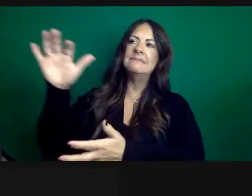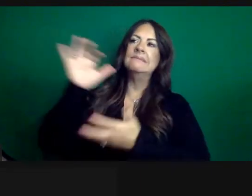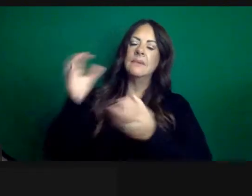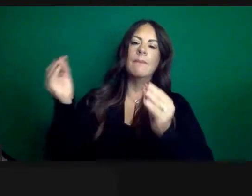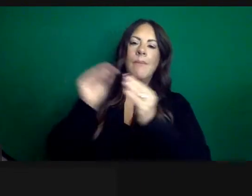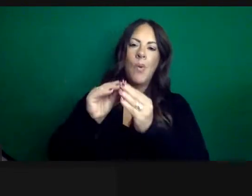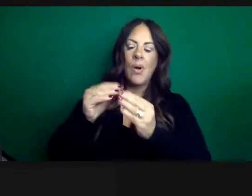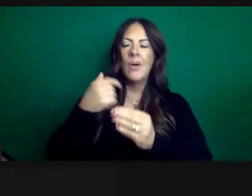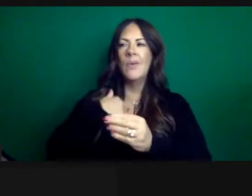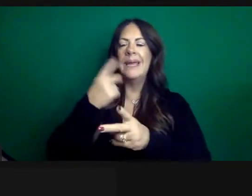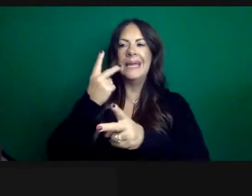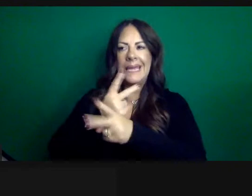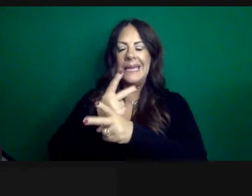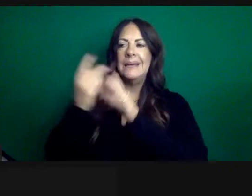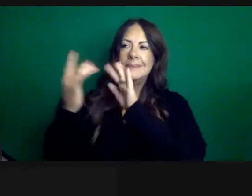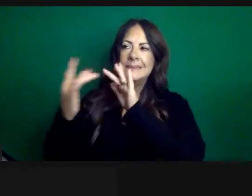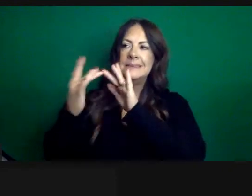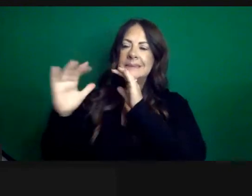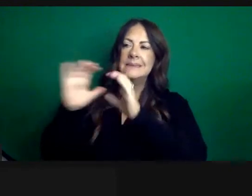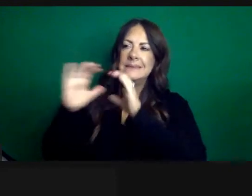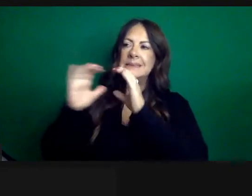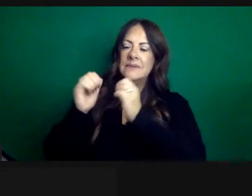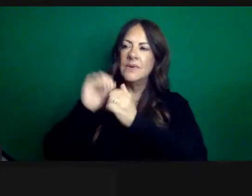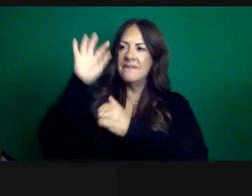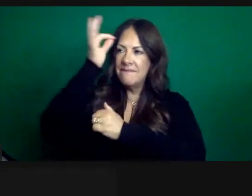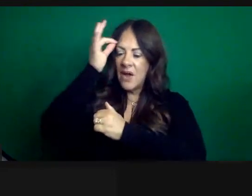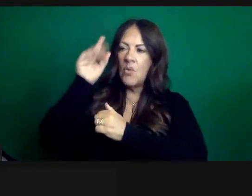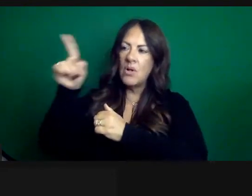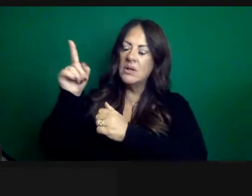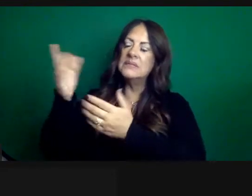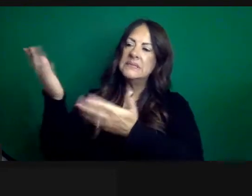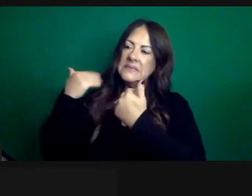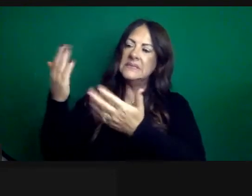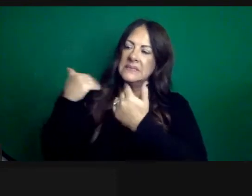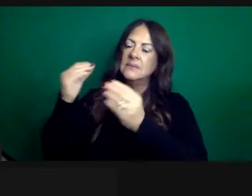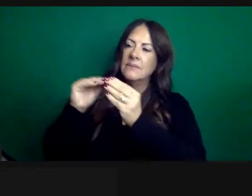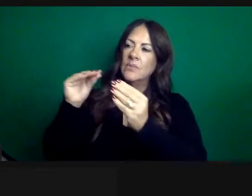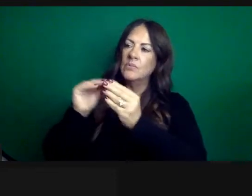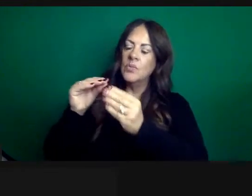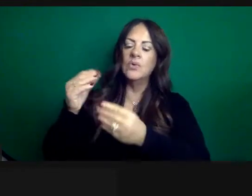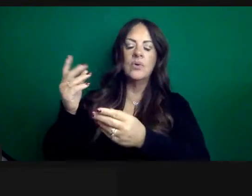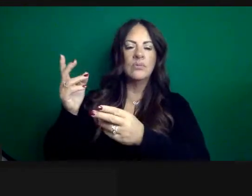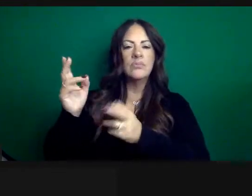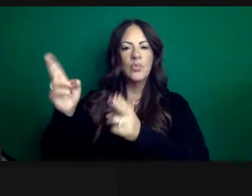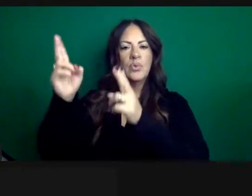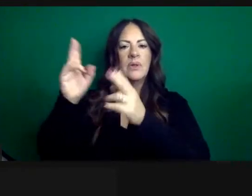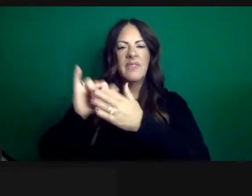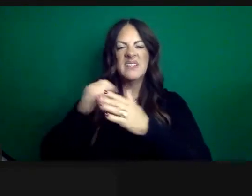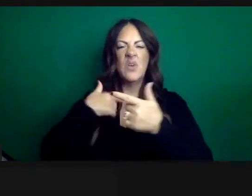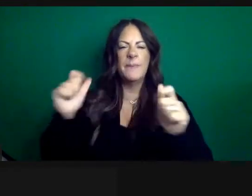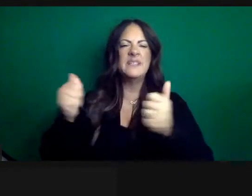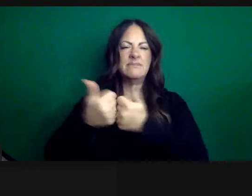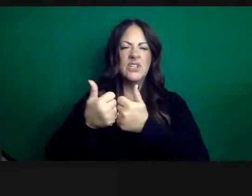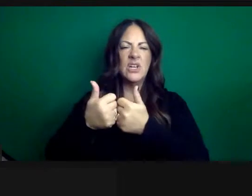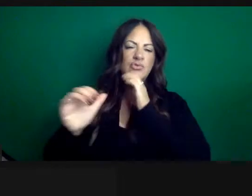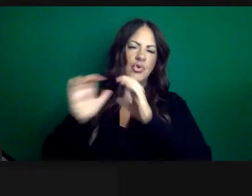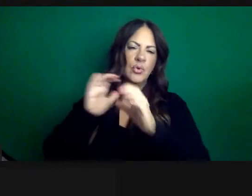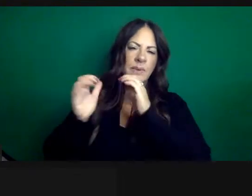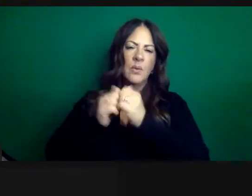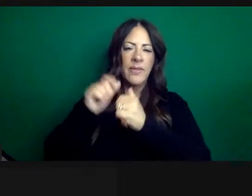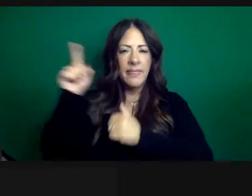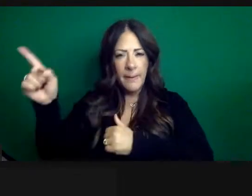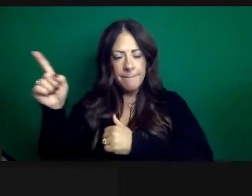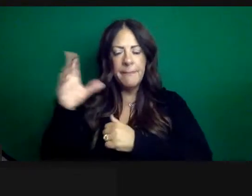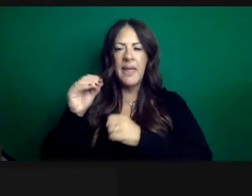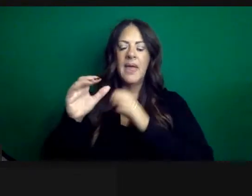to work with the federal administration to push for more, but that will be one of our biggest challenges. So communicating our focus